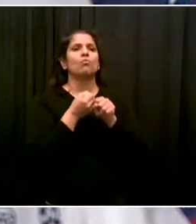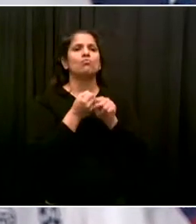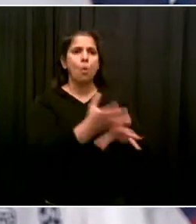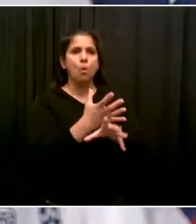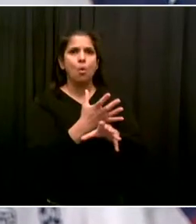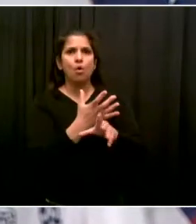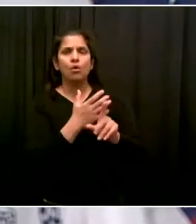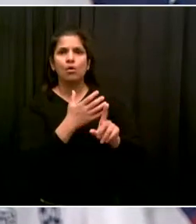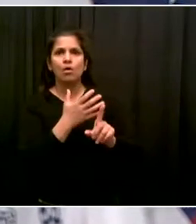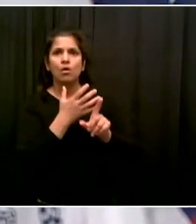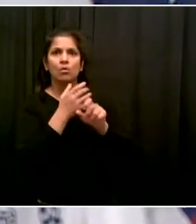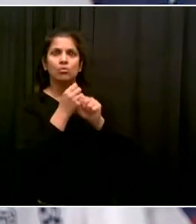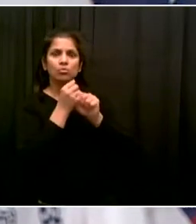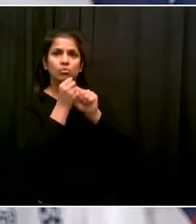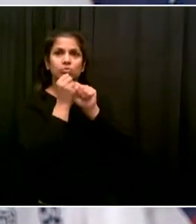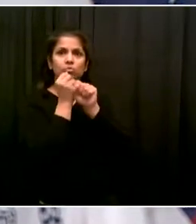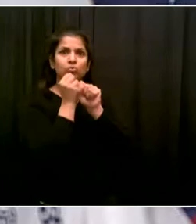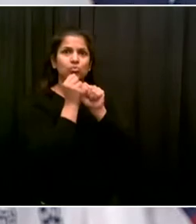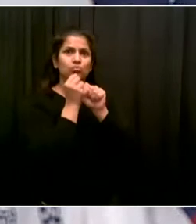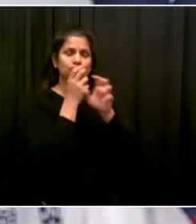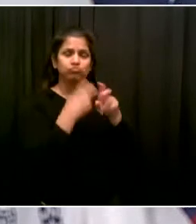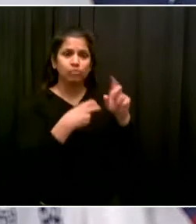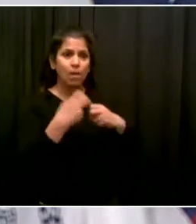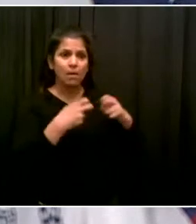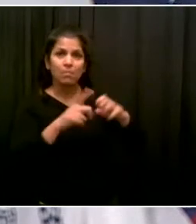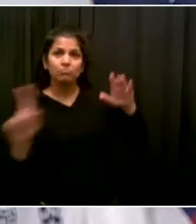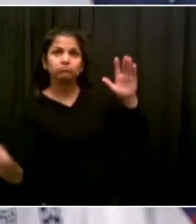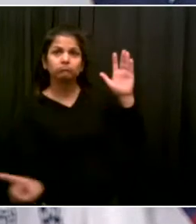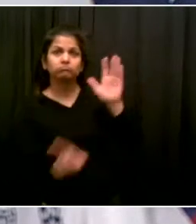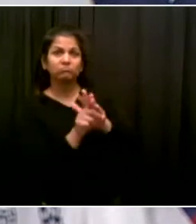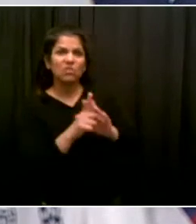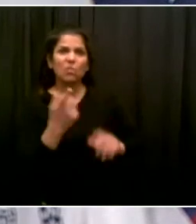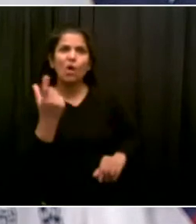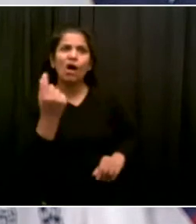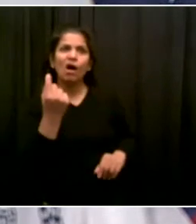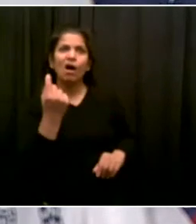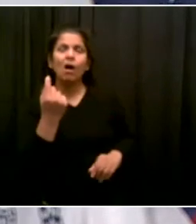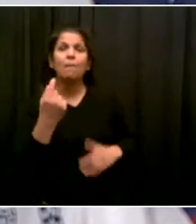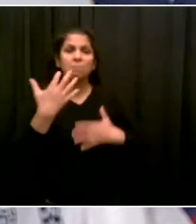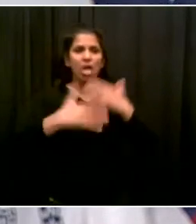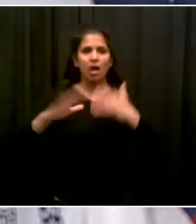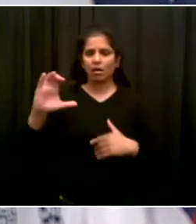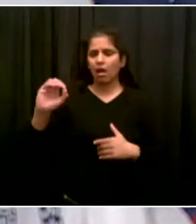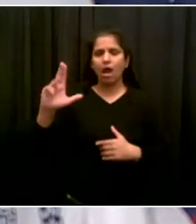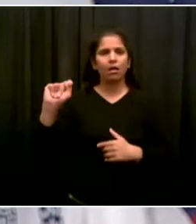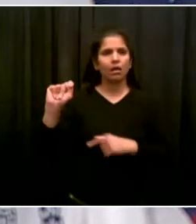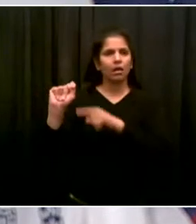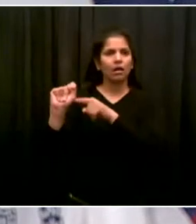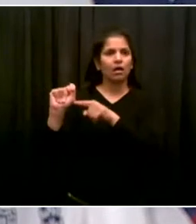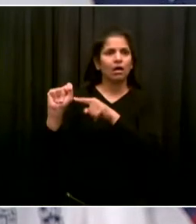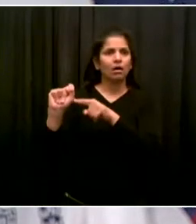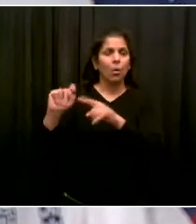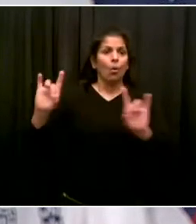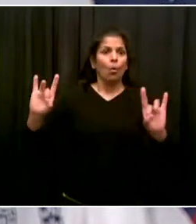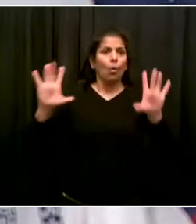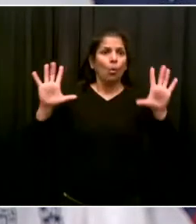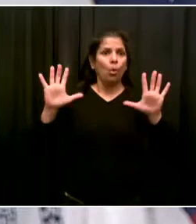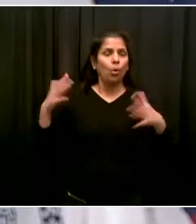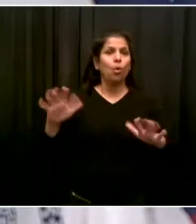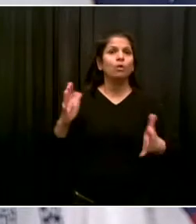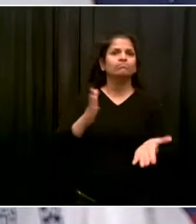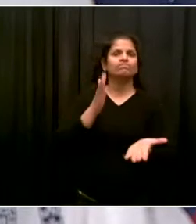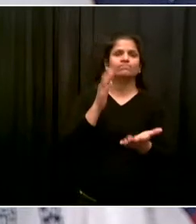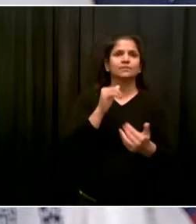clots. Apparently these are very rare in the scheme of things, 6 cases out of 7 million shots given. But out of abundance